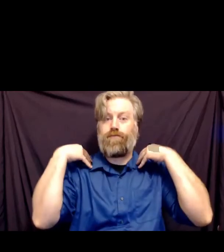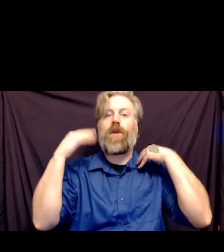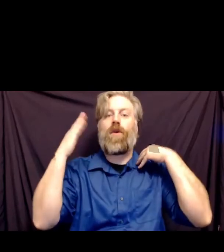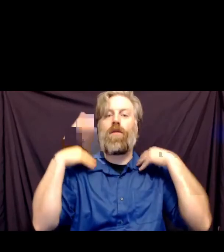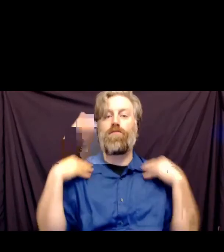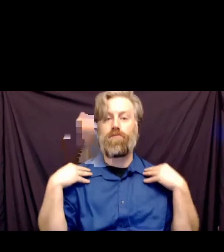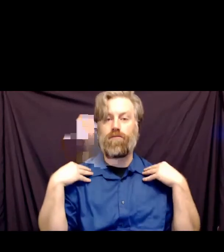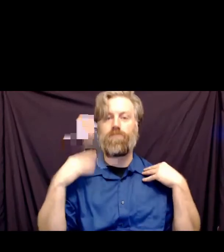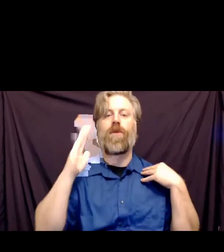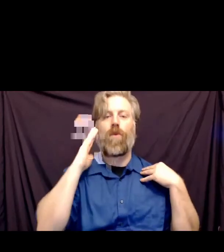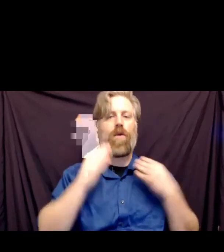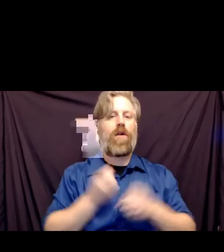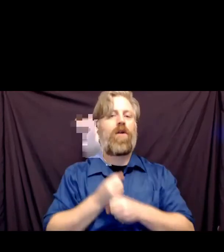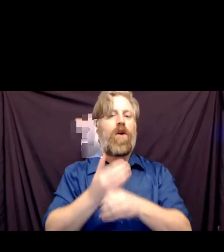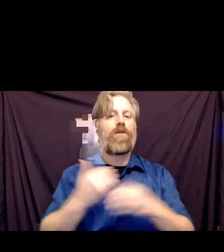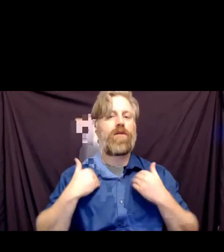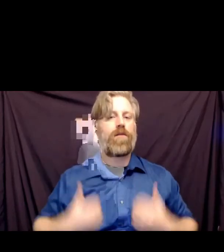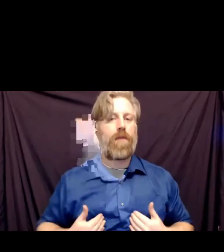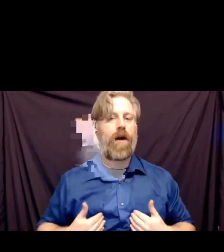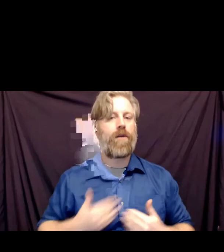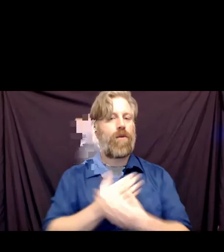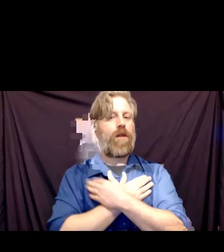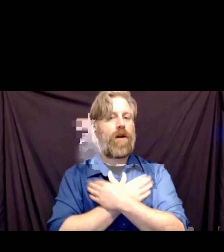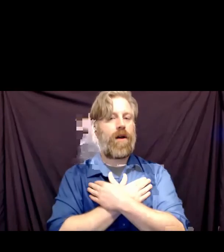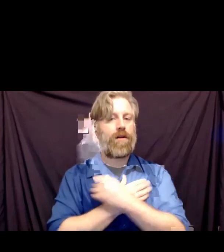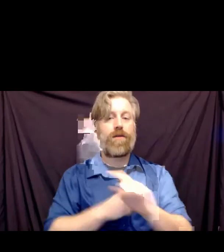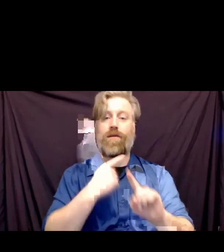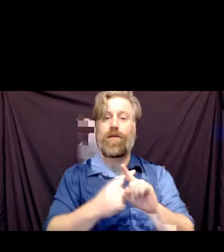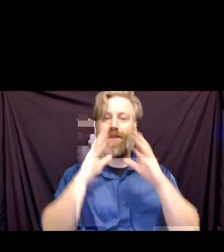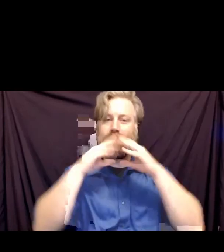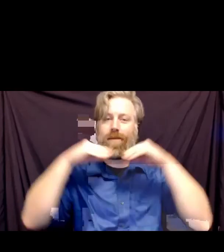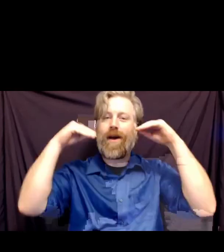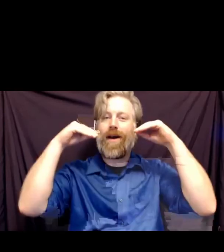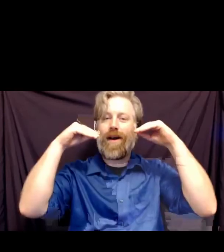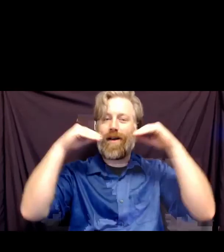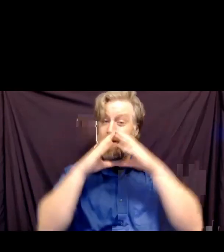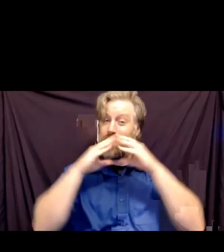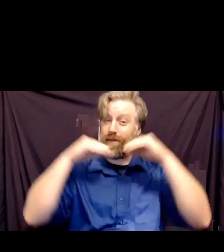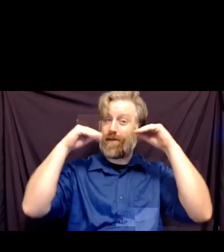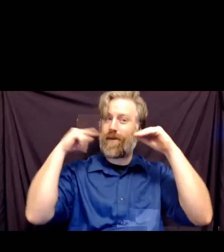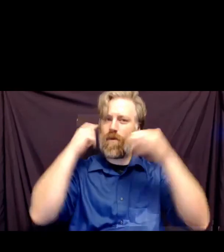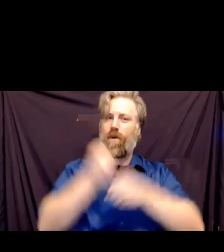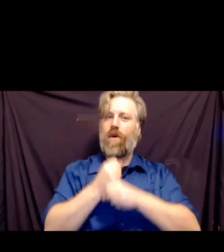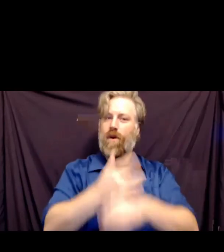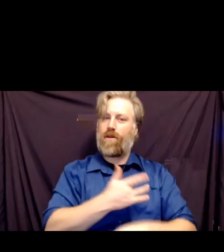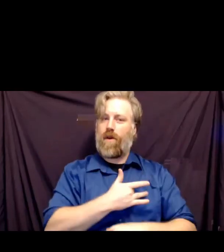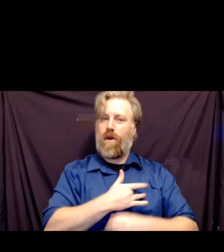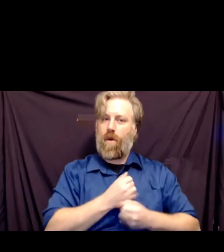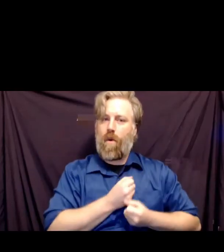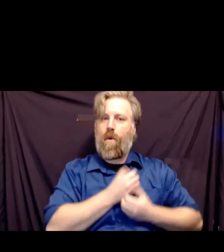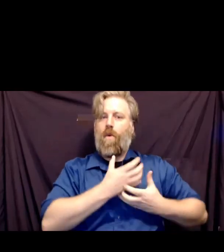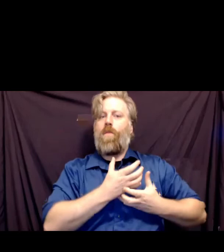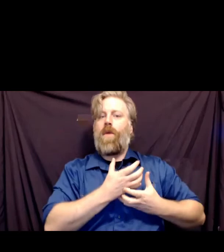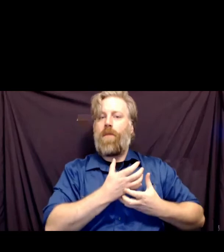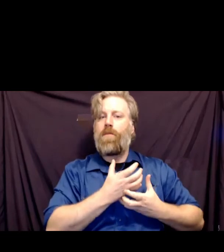face, because when you smile, that opens up your heart. And